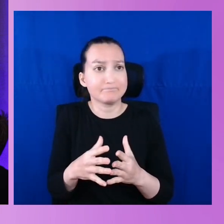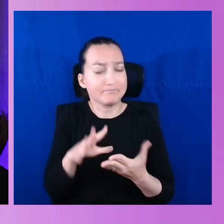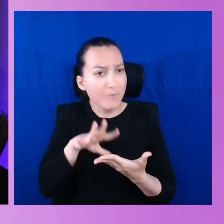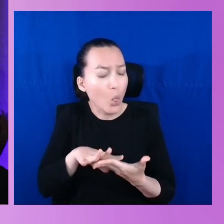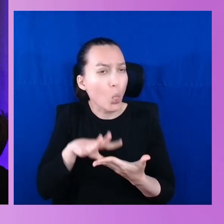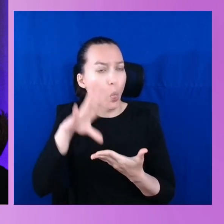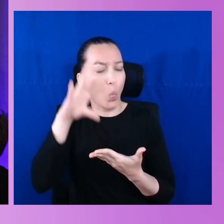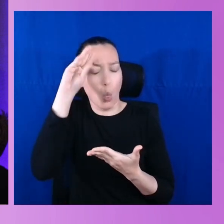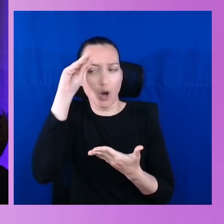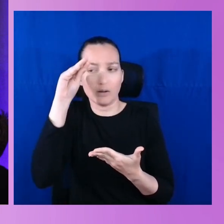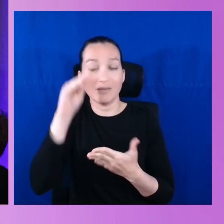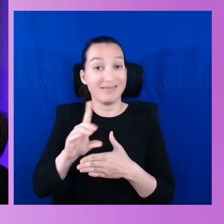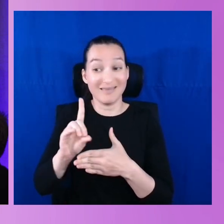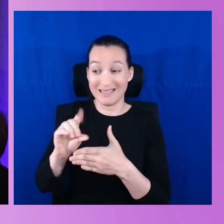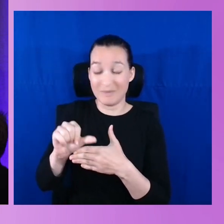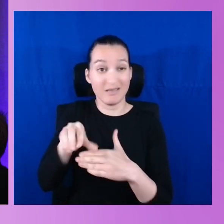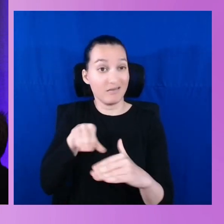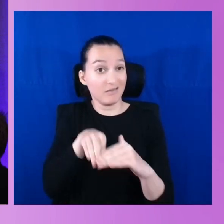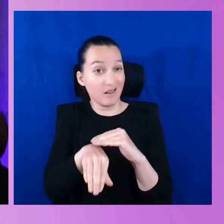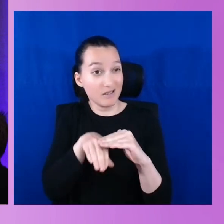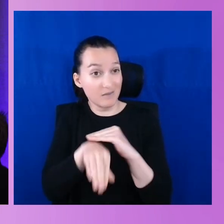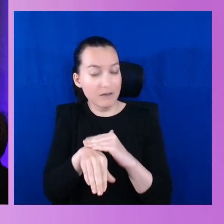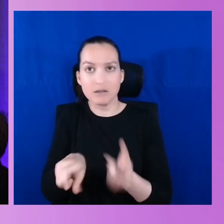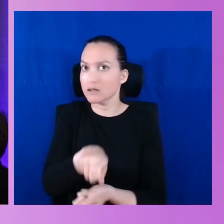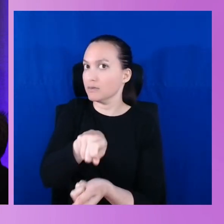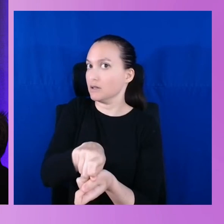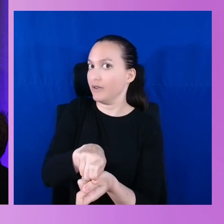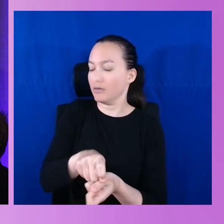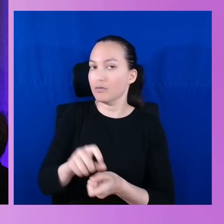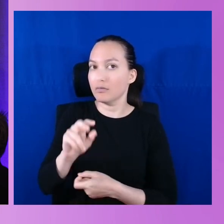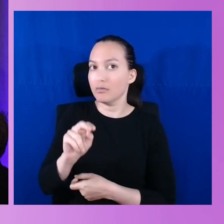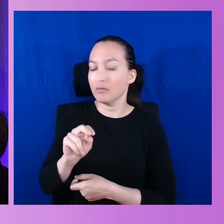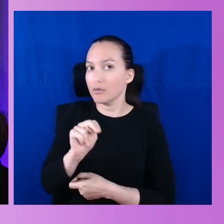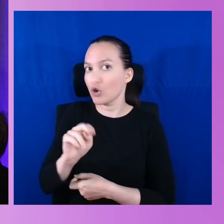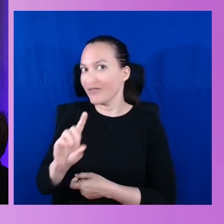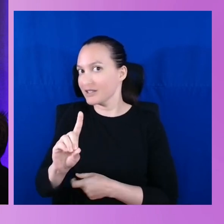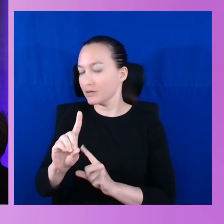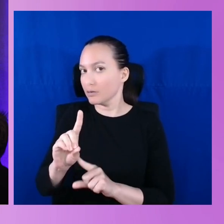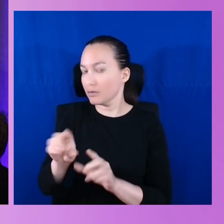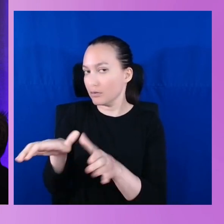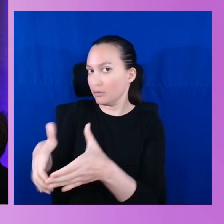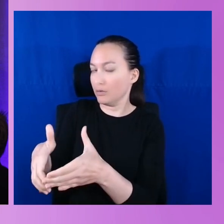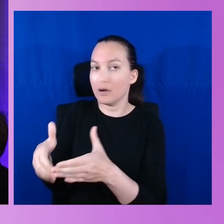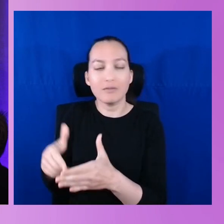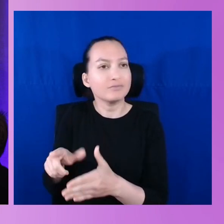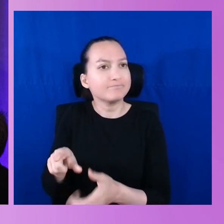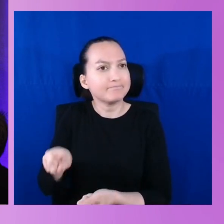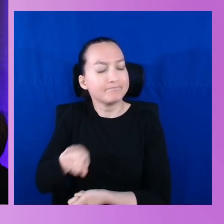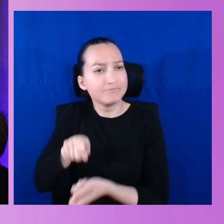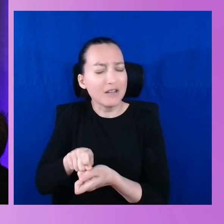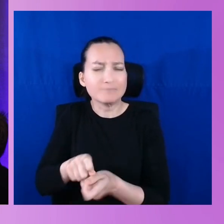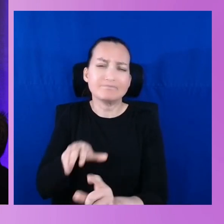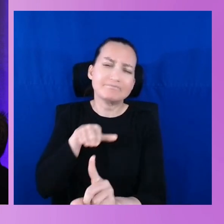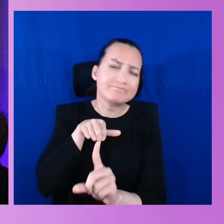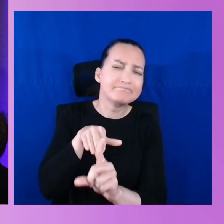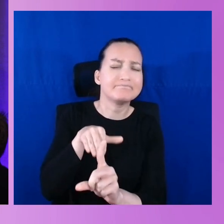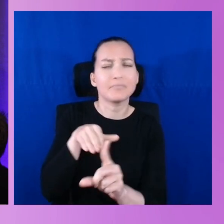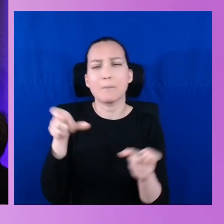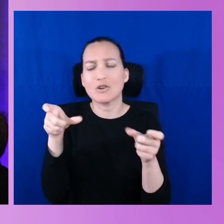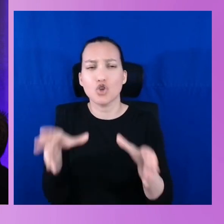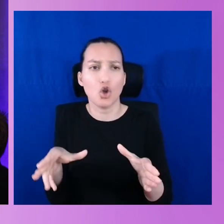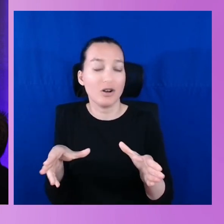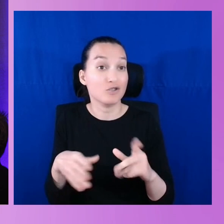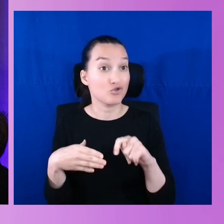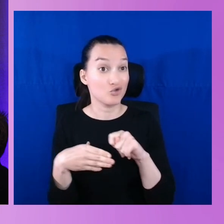about disability, accessibility, in particular neurodiversity. And I would make a special plea to managers. That training